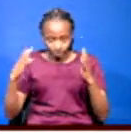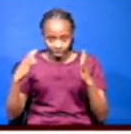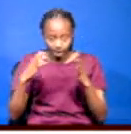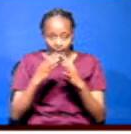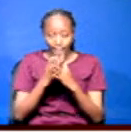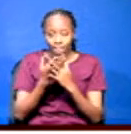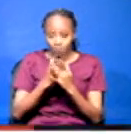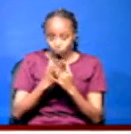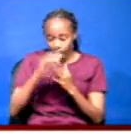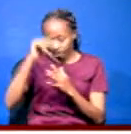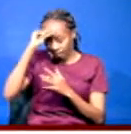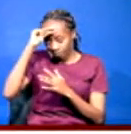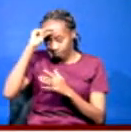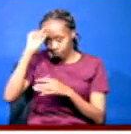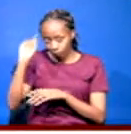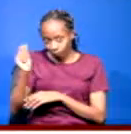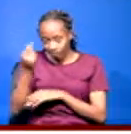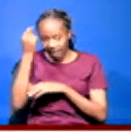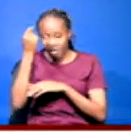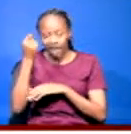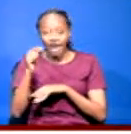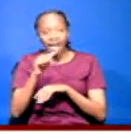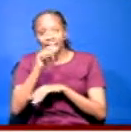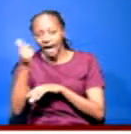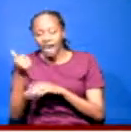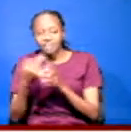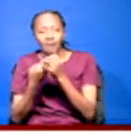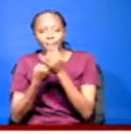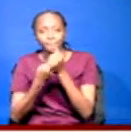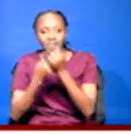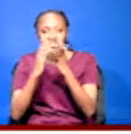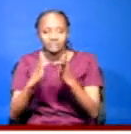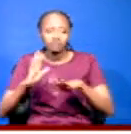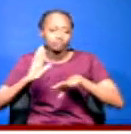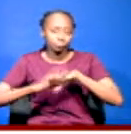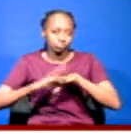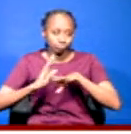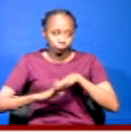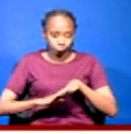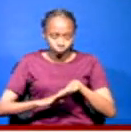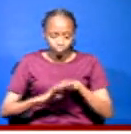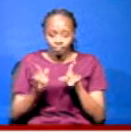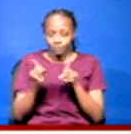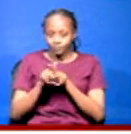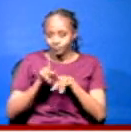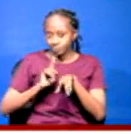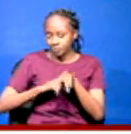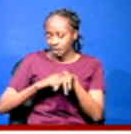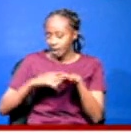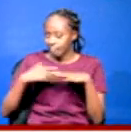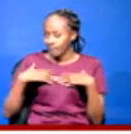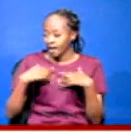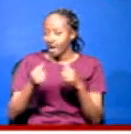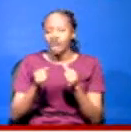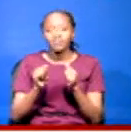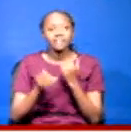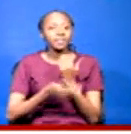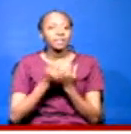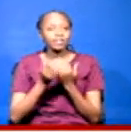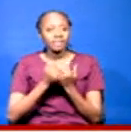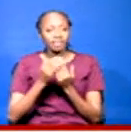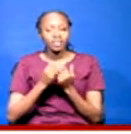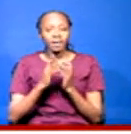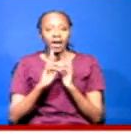Kenya and like-minded partners. It is worth noting that our healthcare response